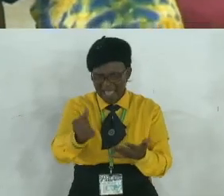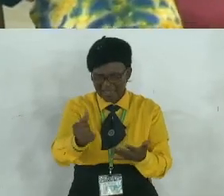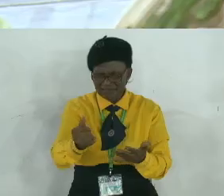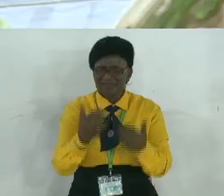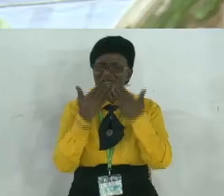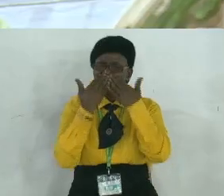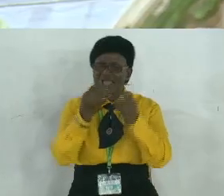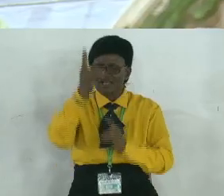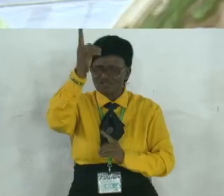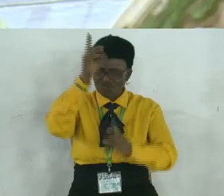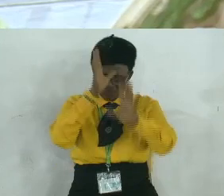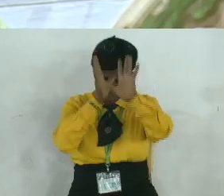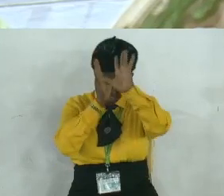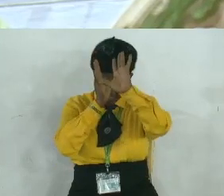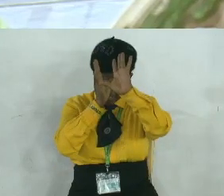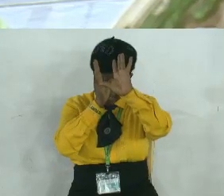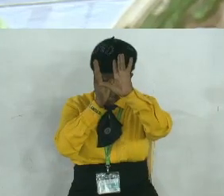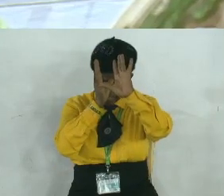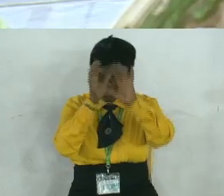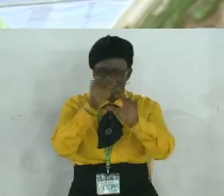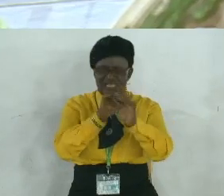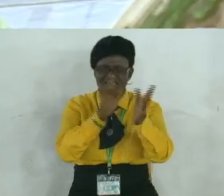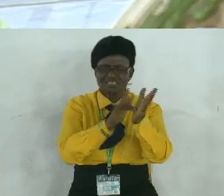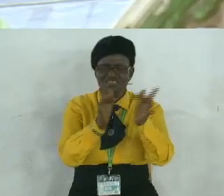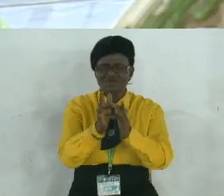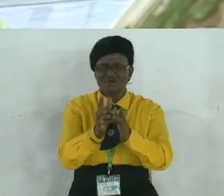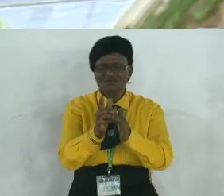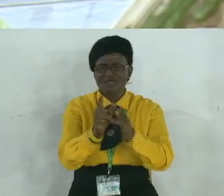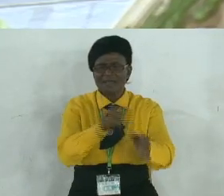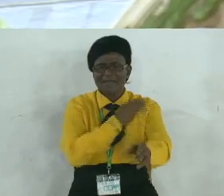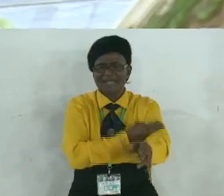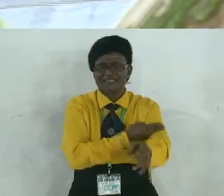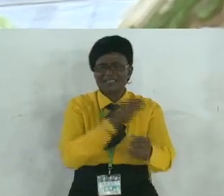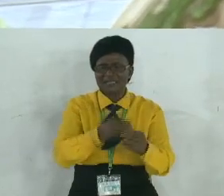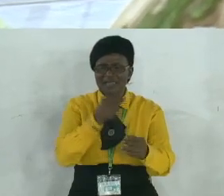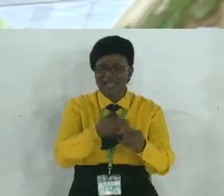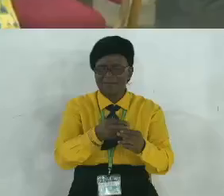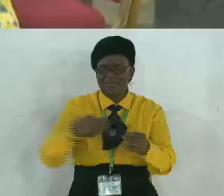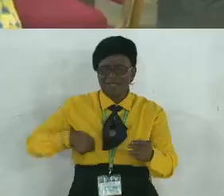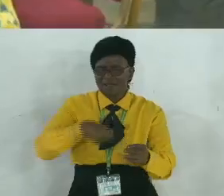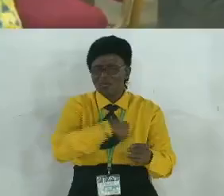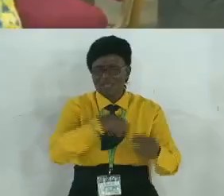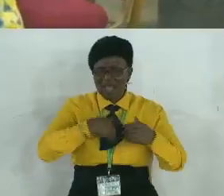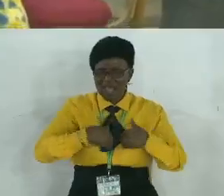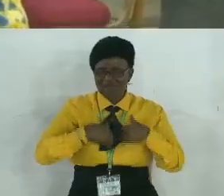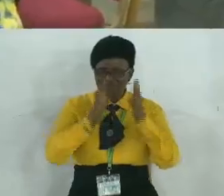Thank you, Father. In Jesus' mighty name, we have